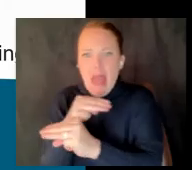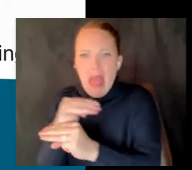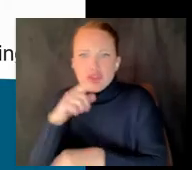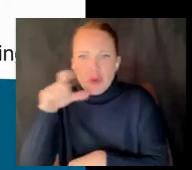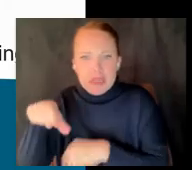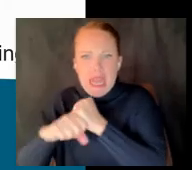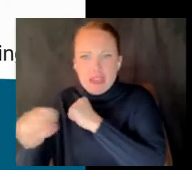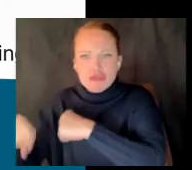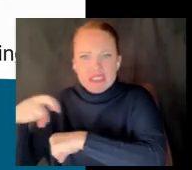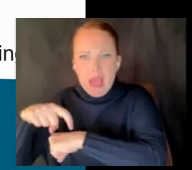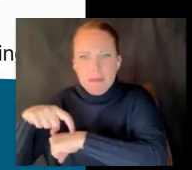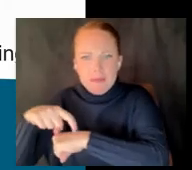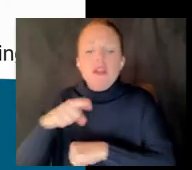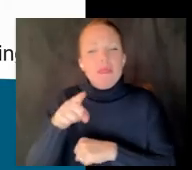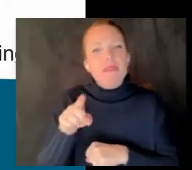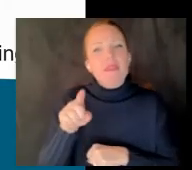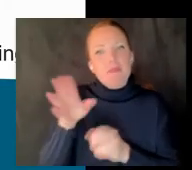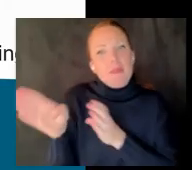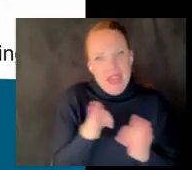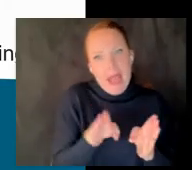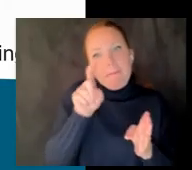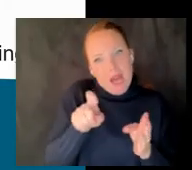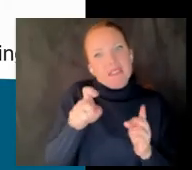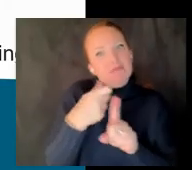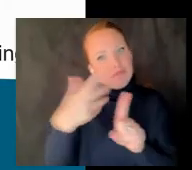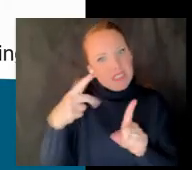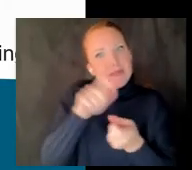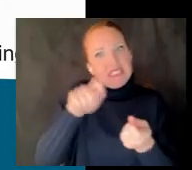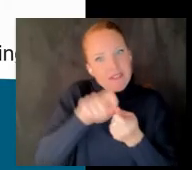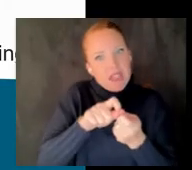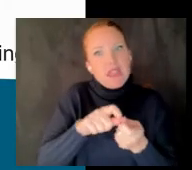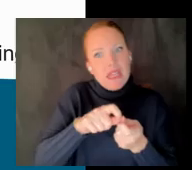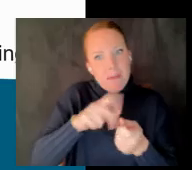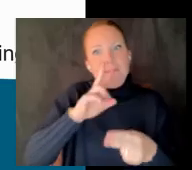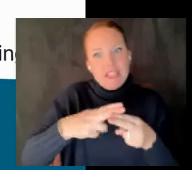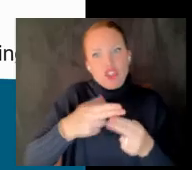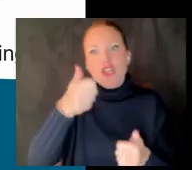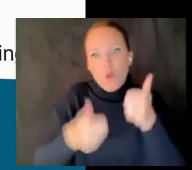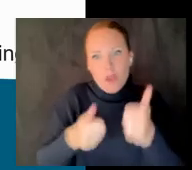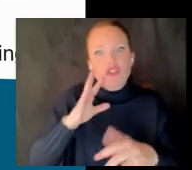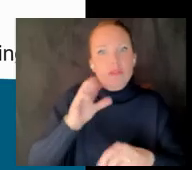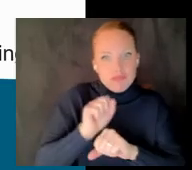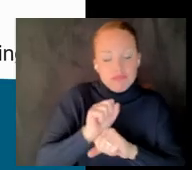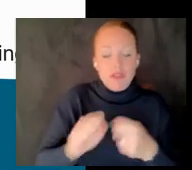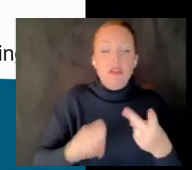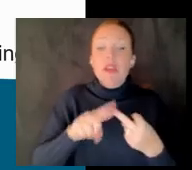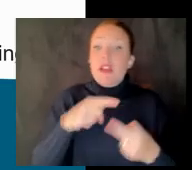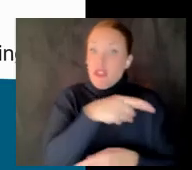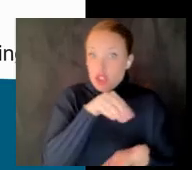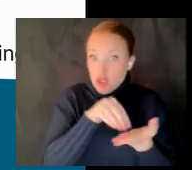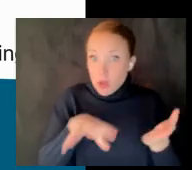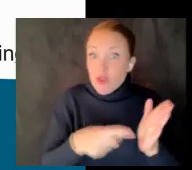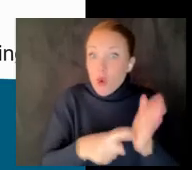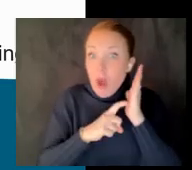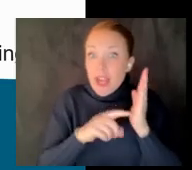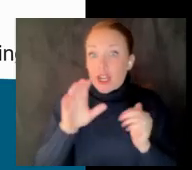mathematics. The knowledgeable committee may also need to determine if they need to consider that a student requires an electronic device, including